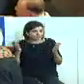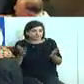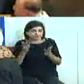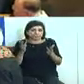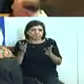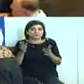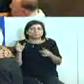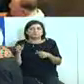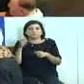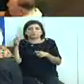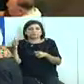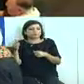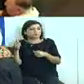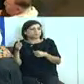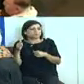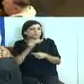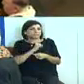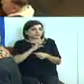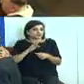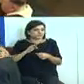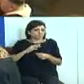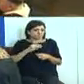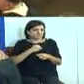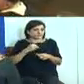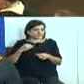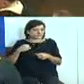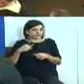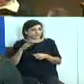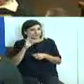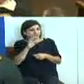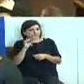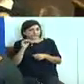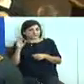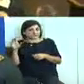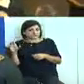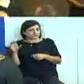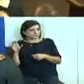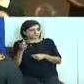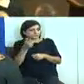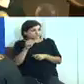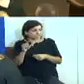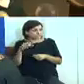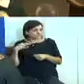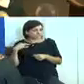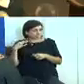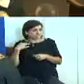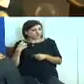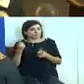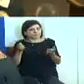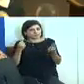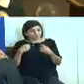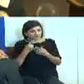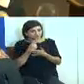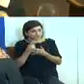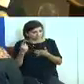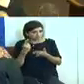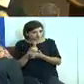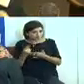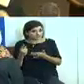also include all staff members of Founders MCC and any volunteers who really come in weekly to make things